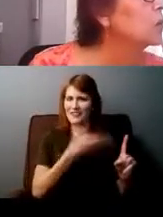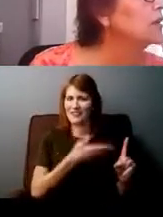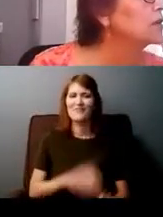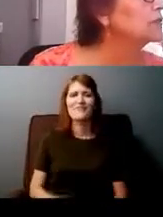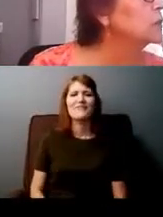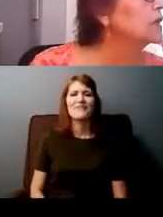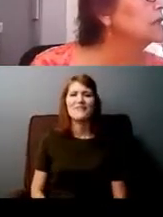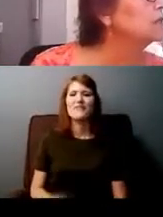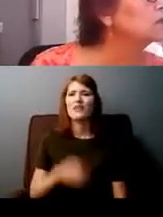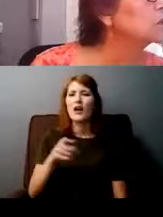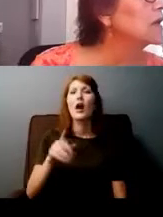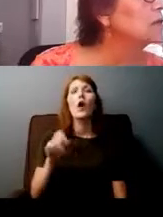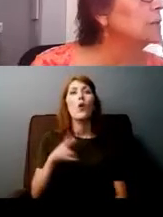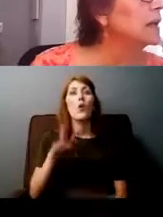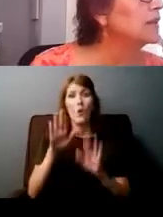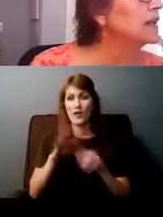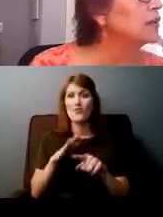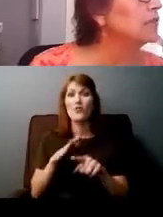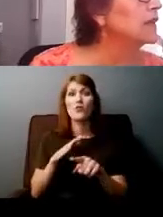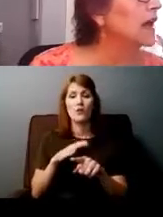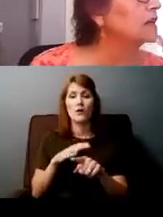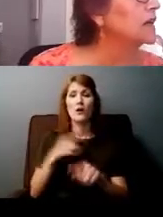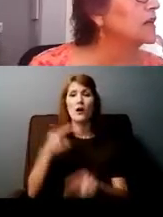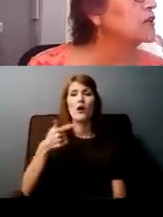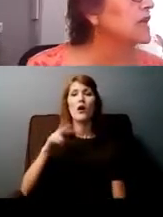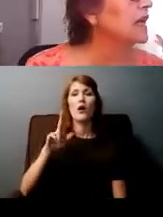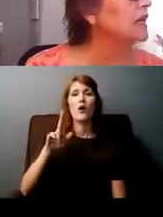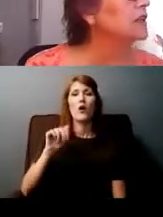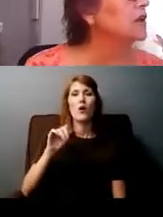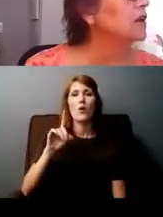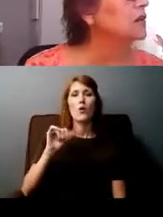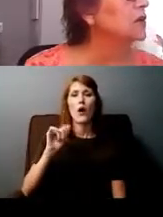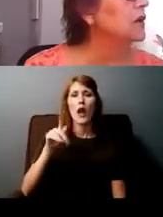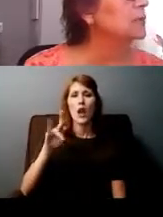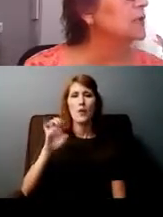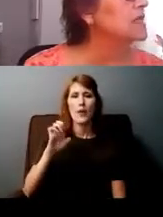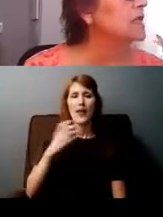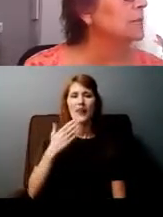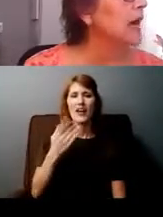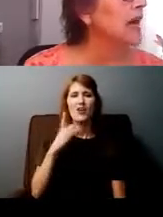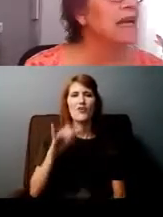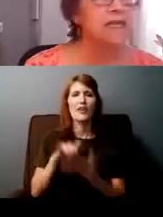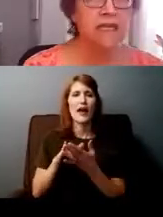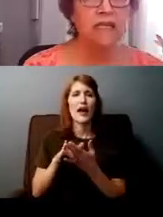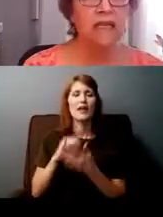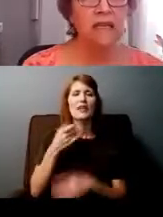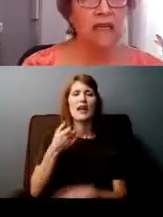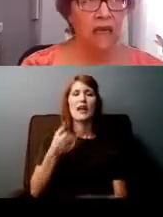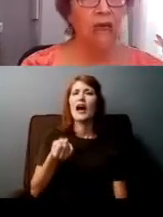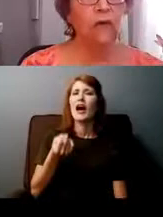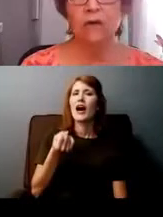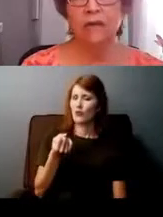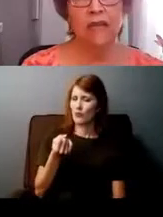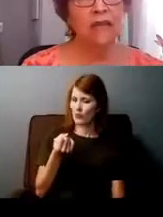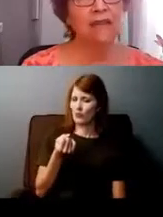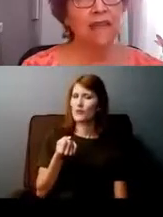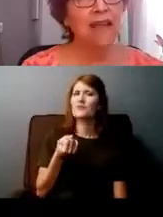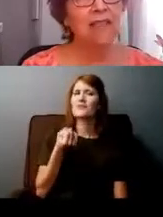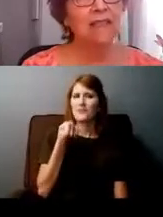oh, wonderful one. Guadalupe, thank you for that. Understanding your implicit biases.